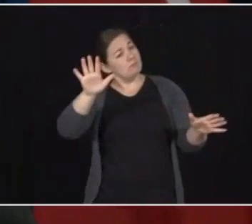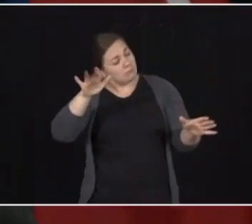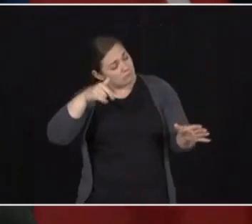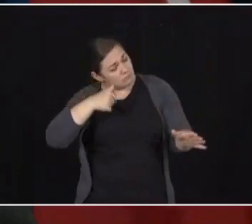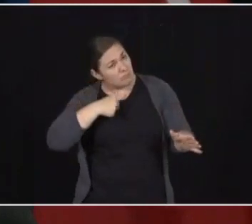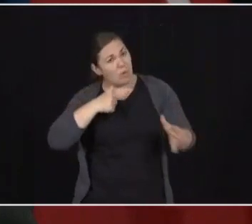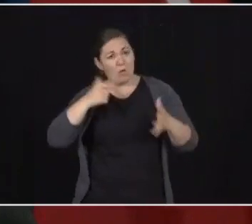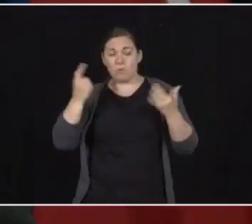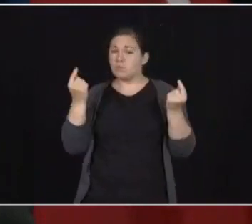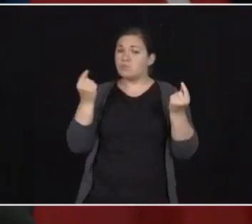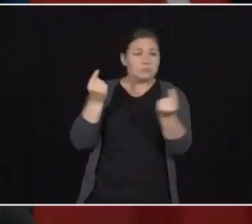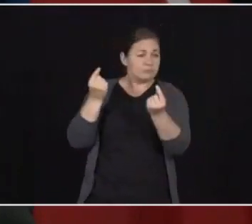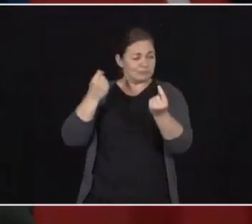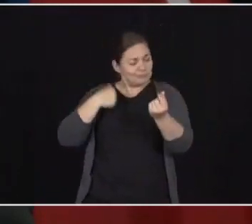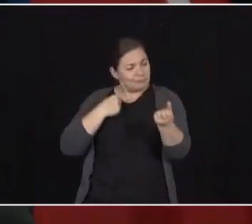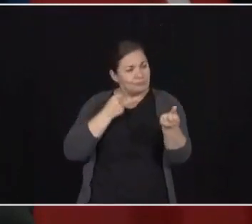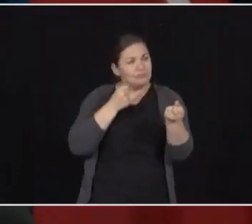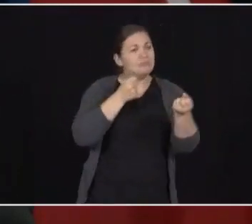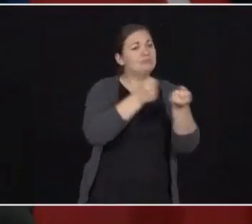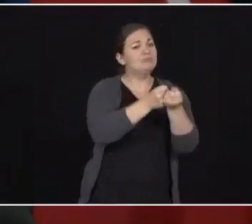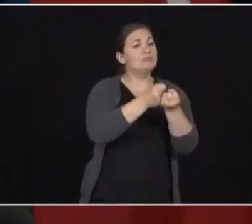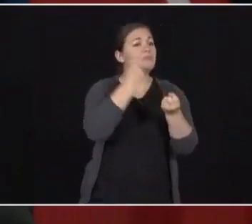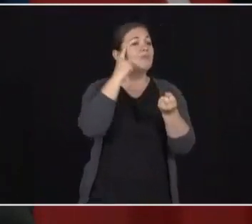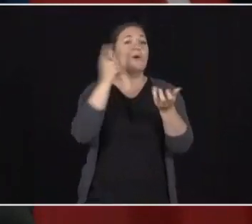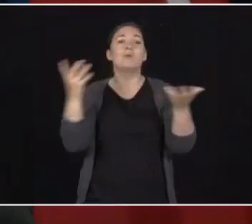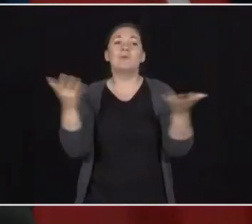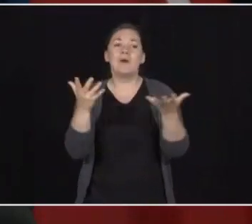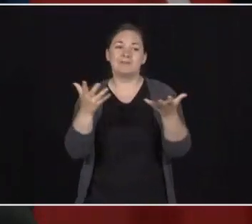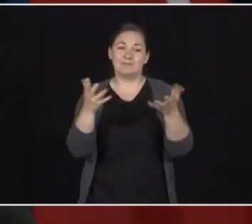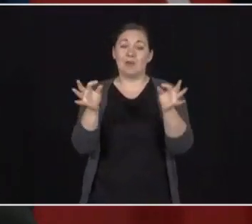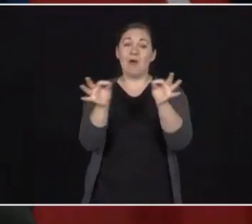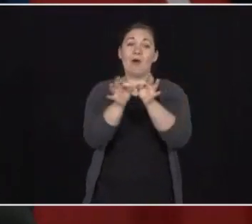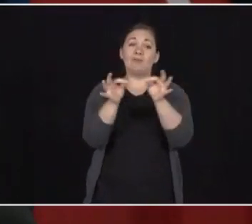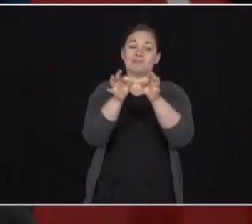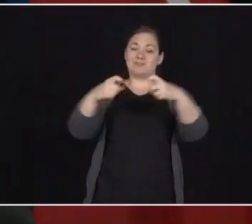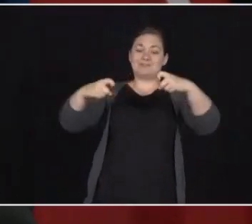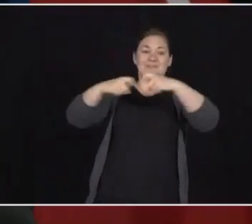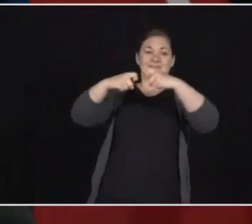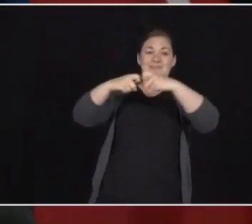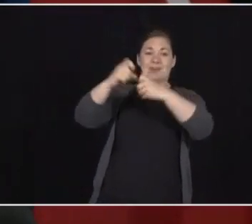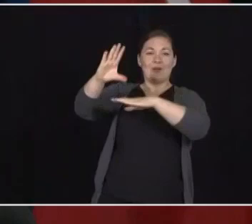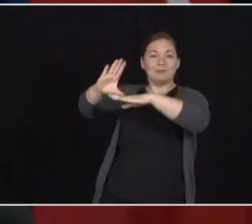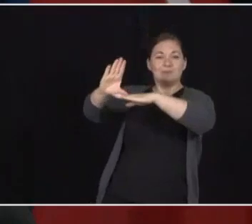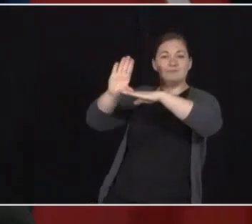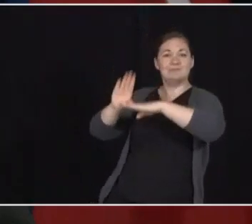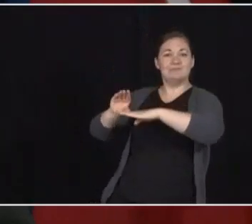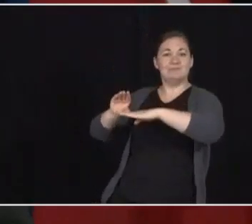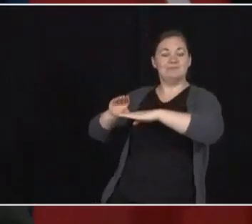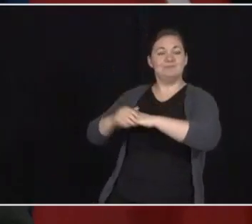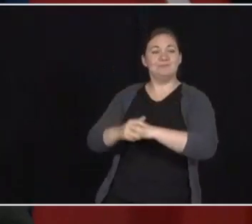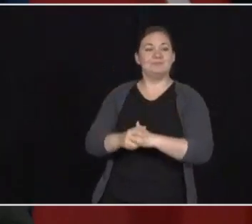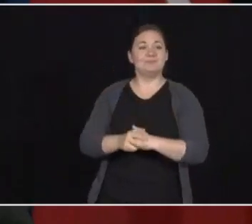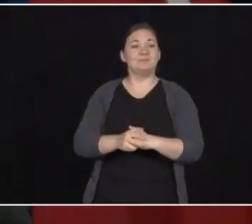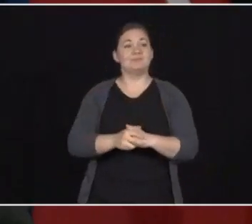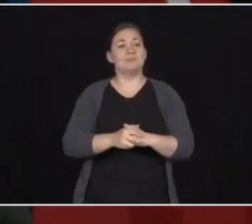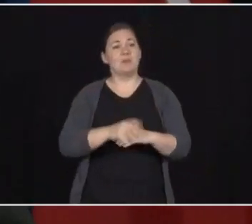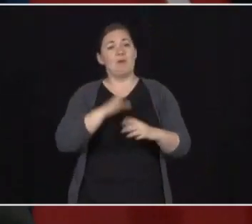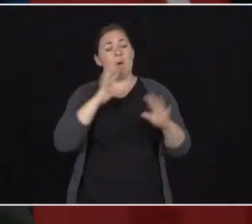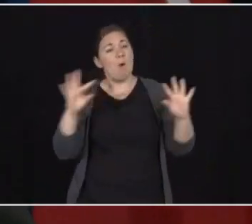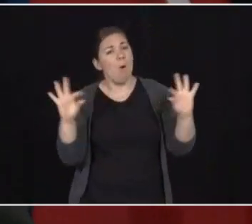period is providing relief on hydro bills. This is critical at a time when so many